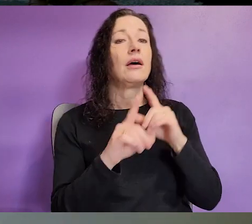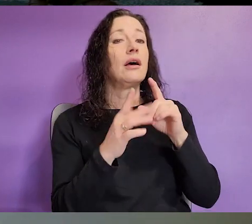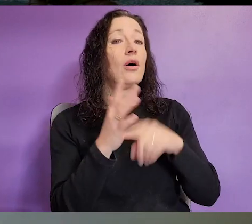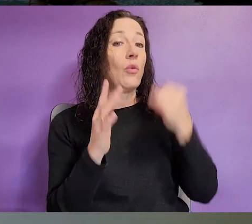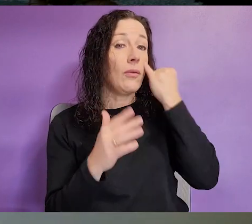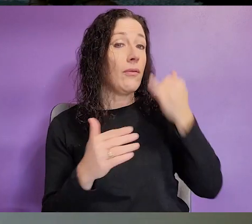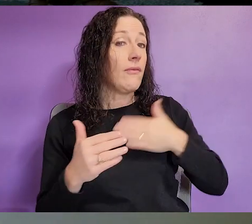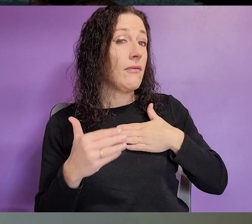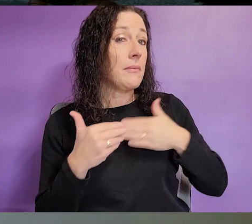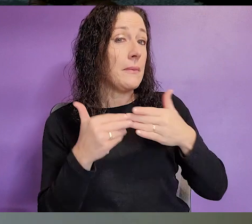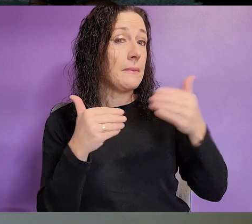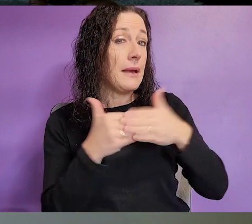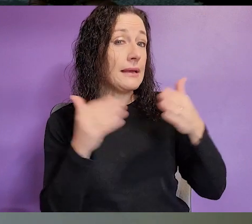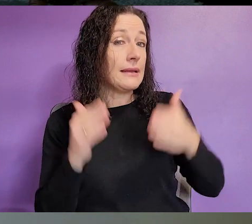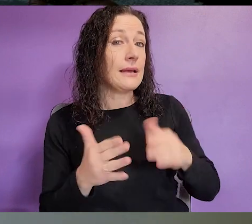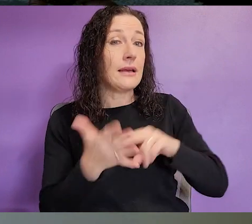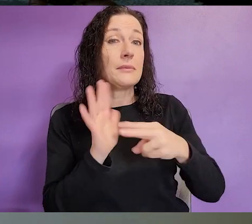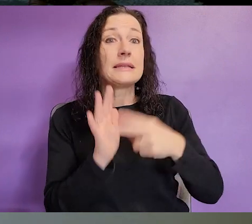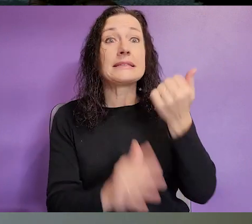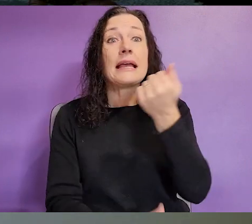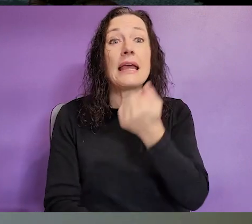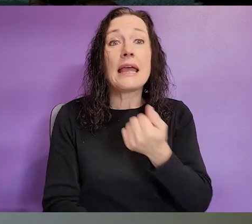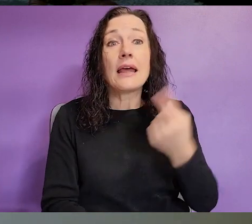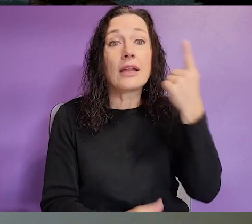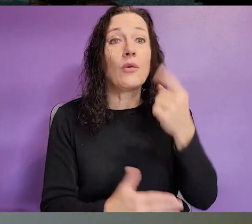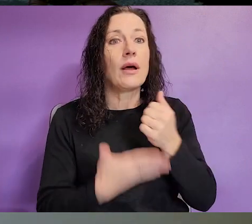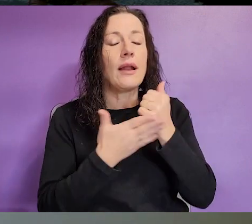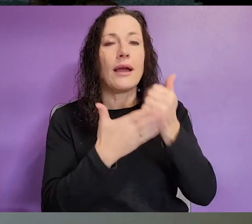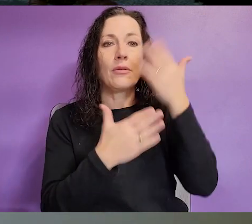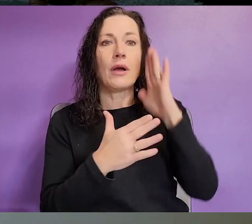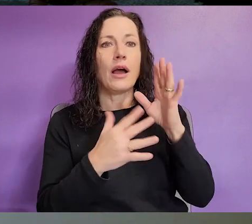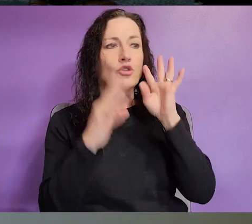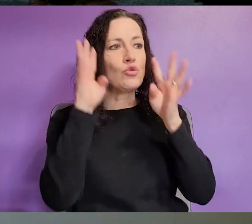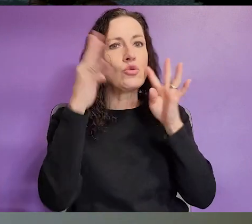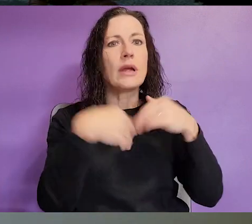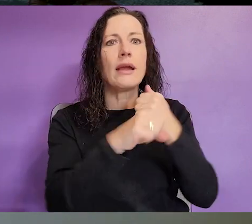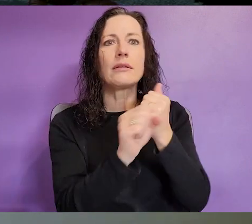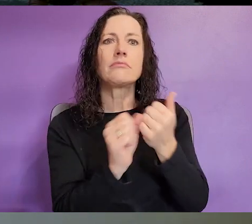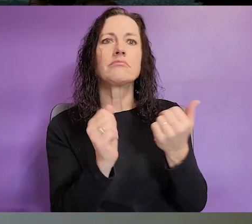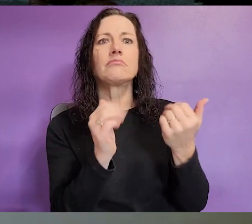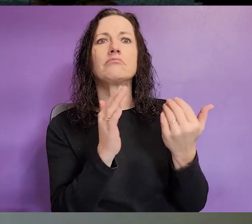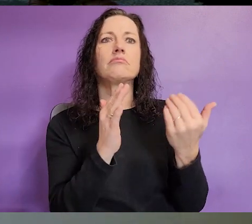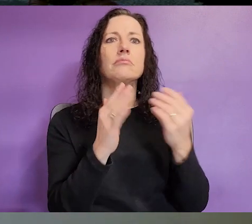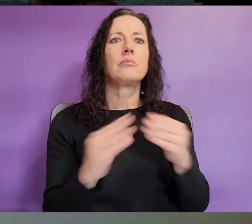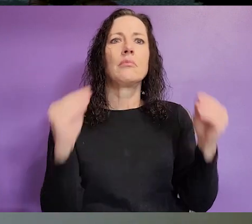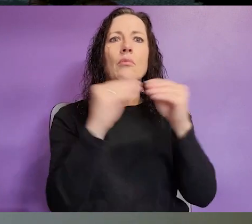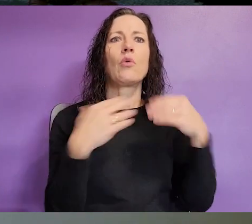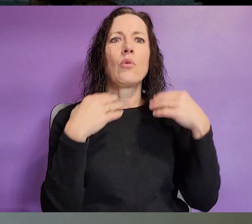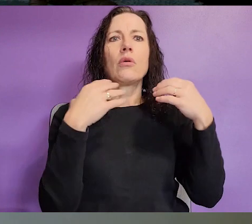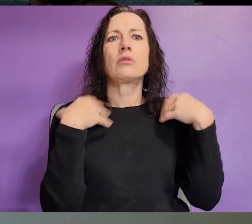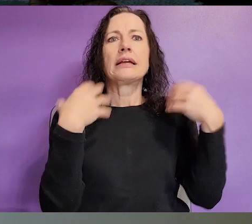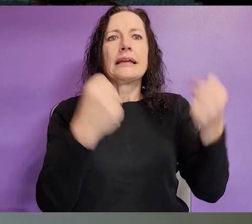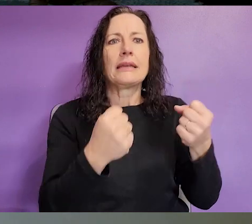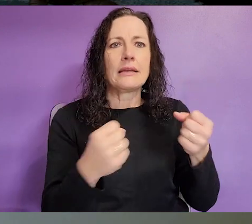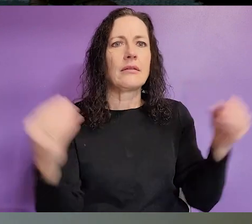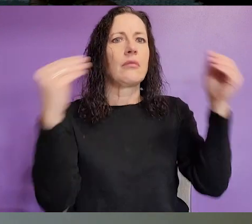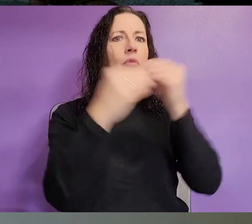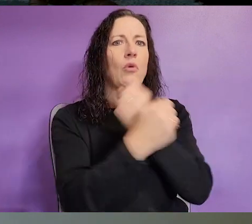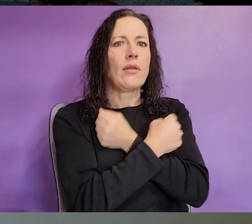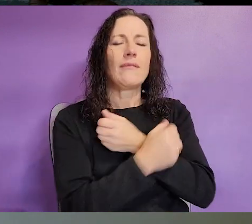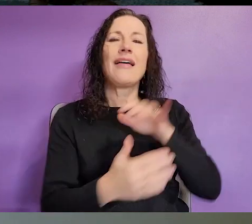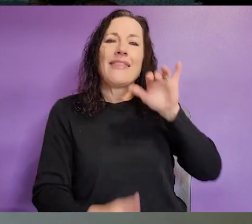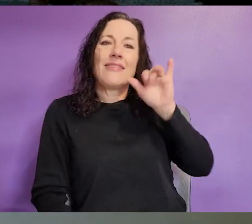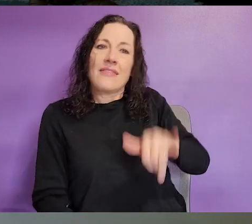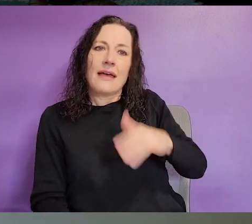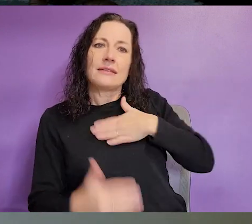What if my neighbor is anyone whom I can help God create? Is there anyone I can help God heal?